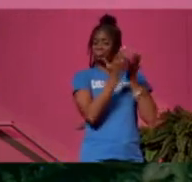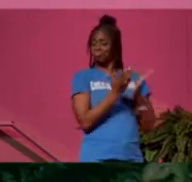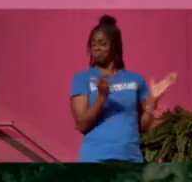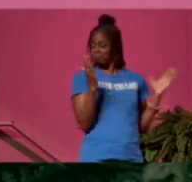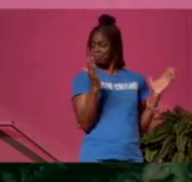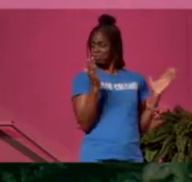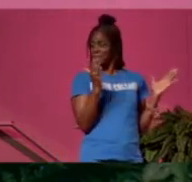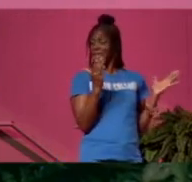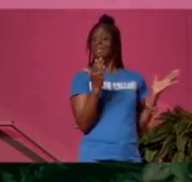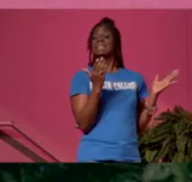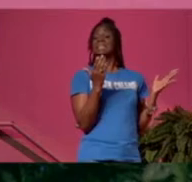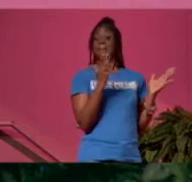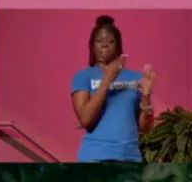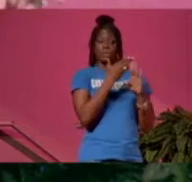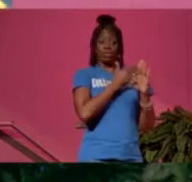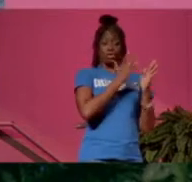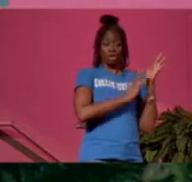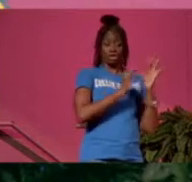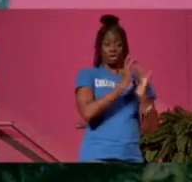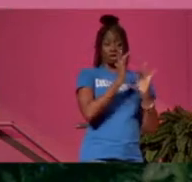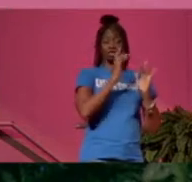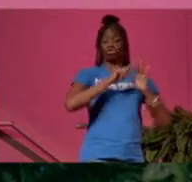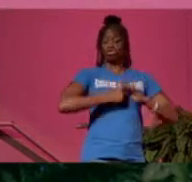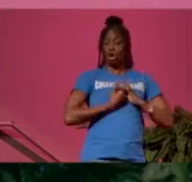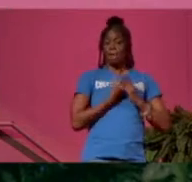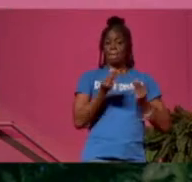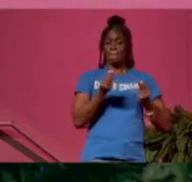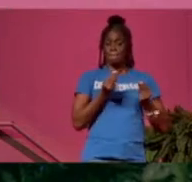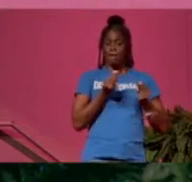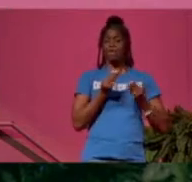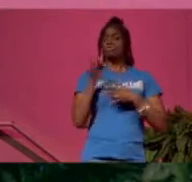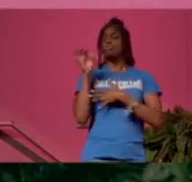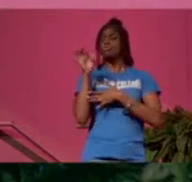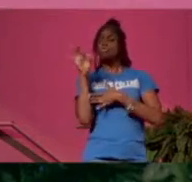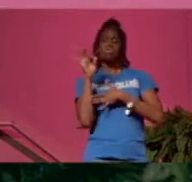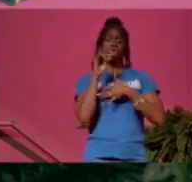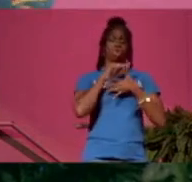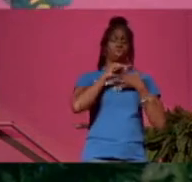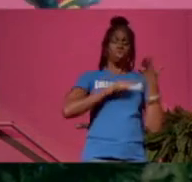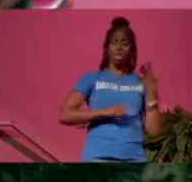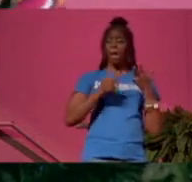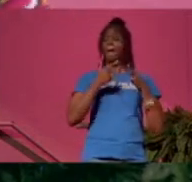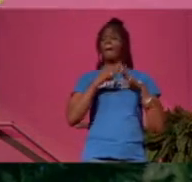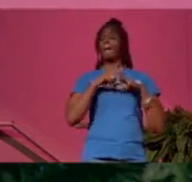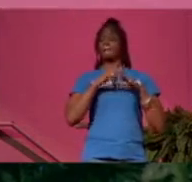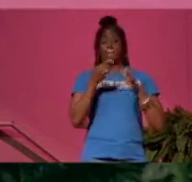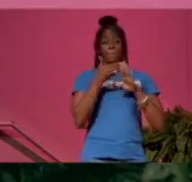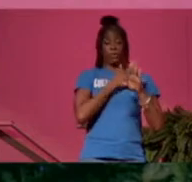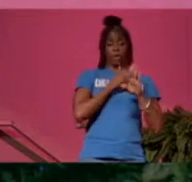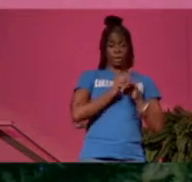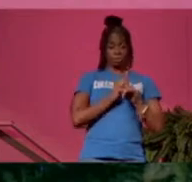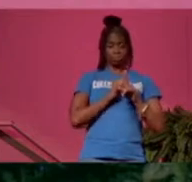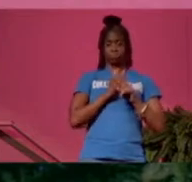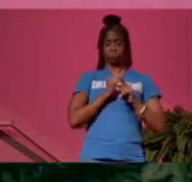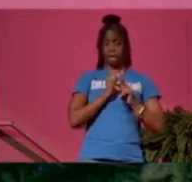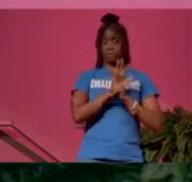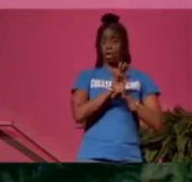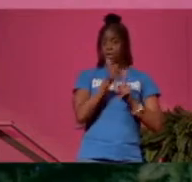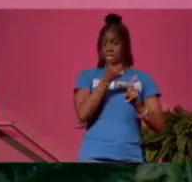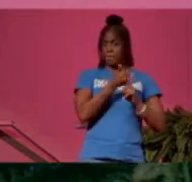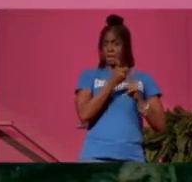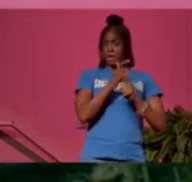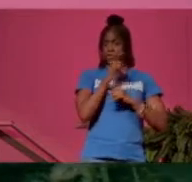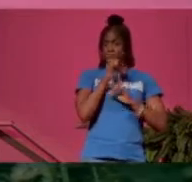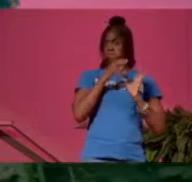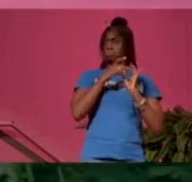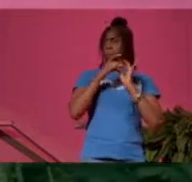before Jesus goes out and accomplishes any great feats, before he reveals himself to be the incarnation of divinity, his father just needs him to know, Daddy